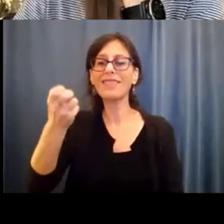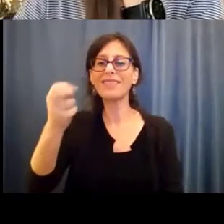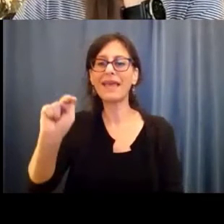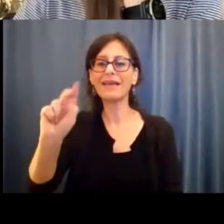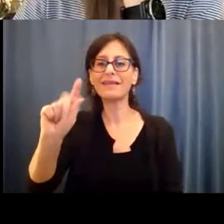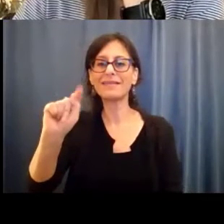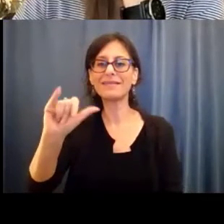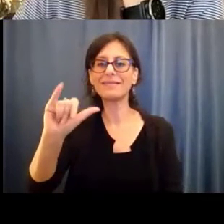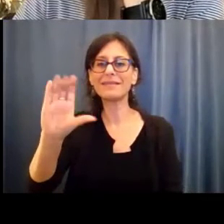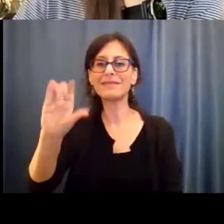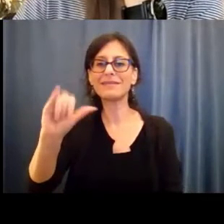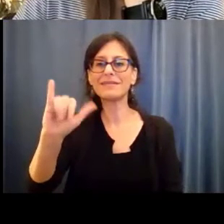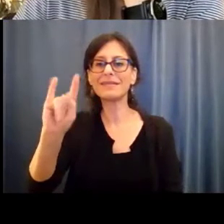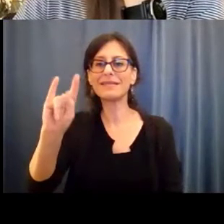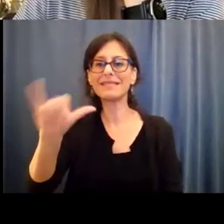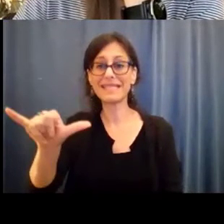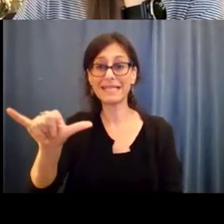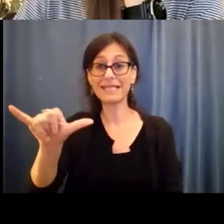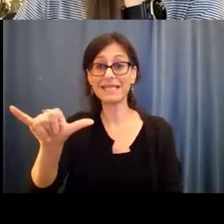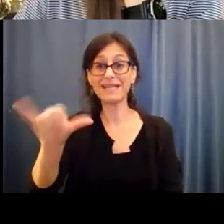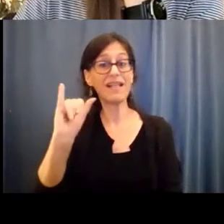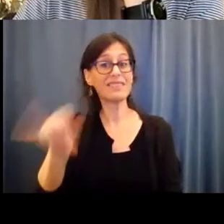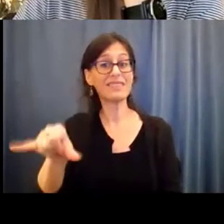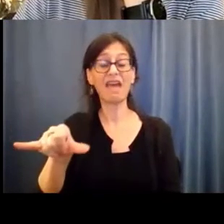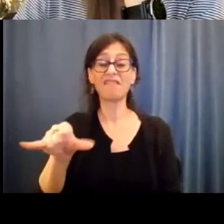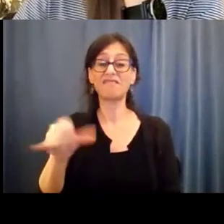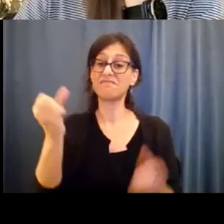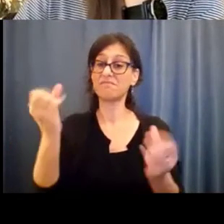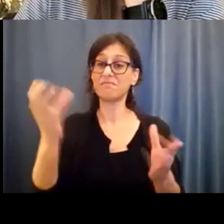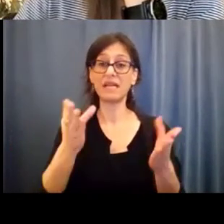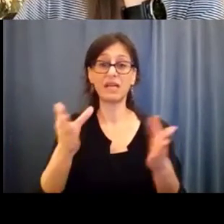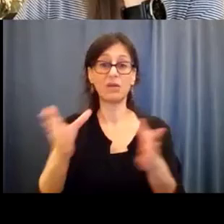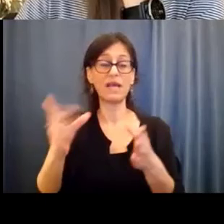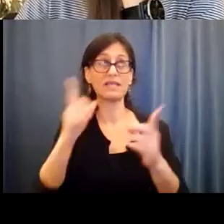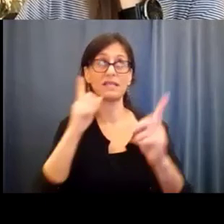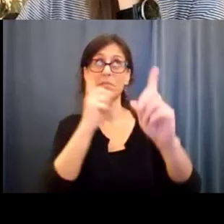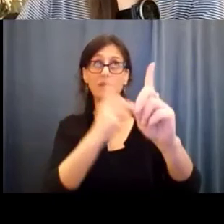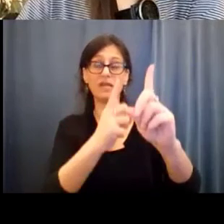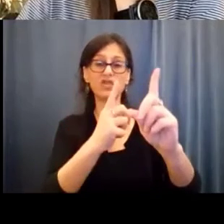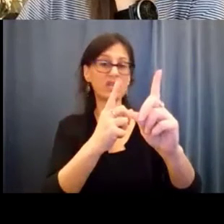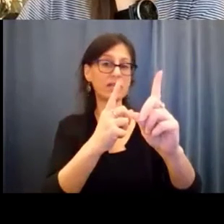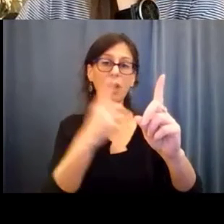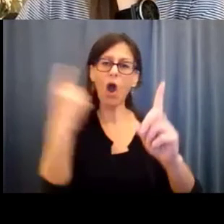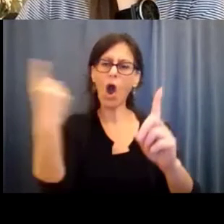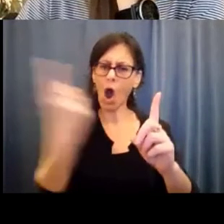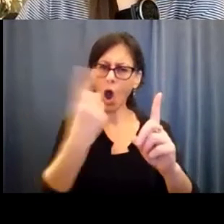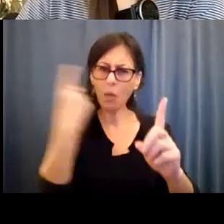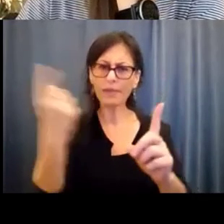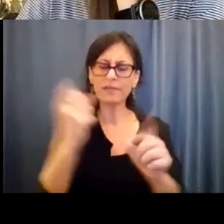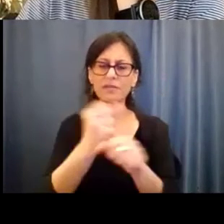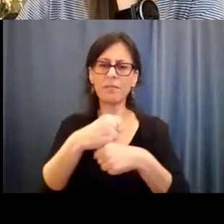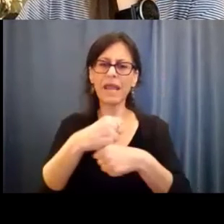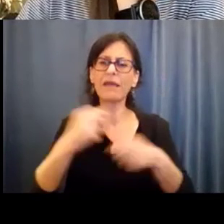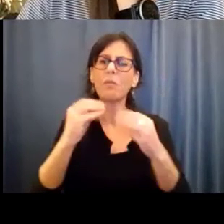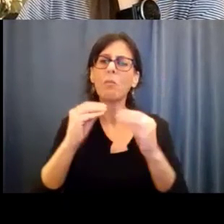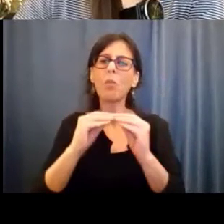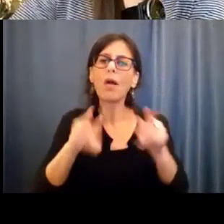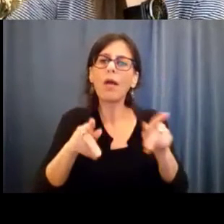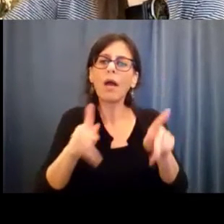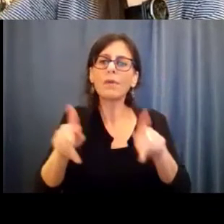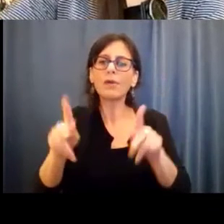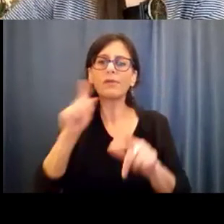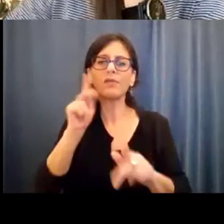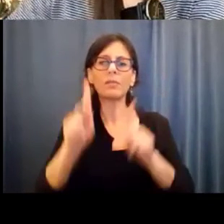authenticity. Now, this is something that really, in many ways, the mission always was to create